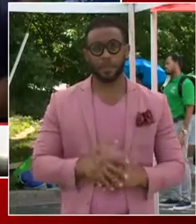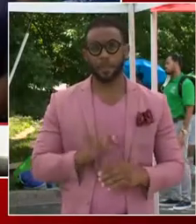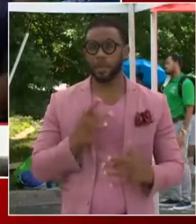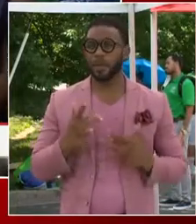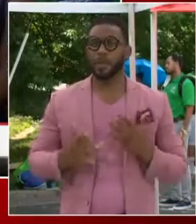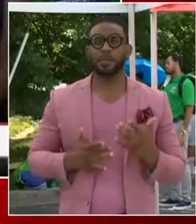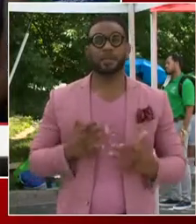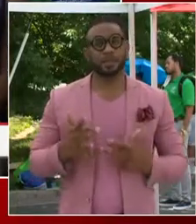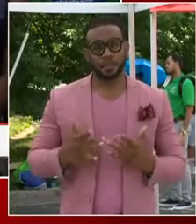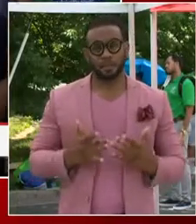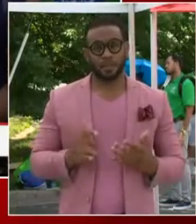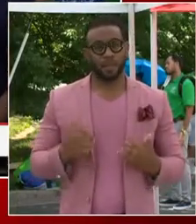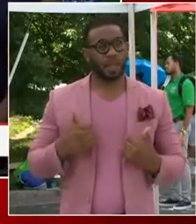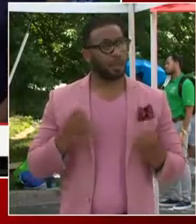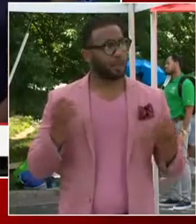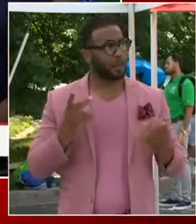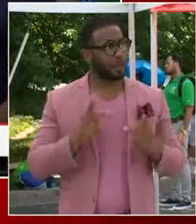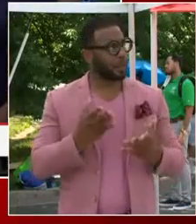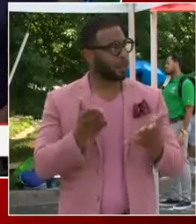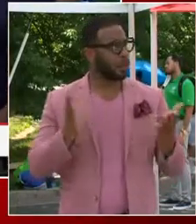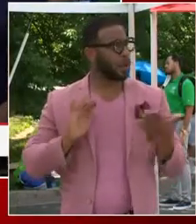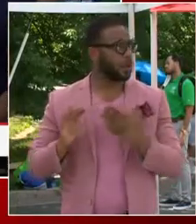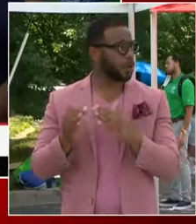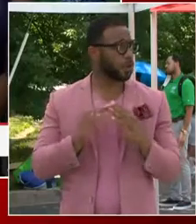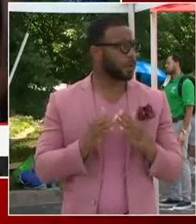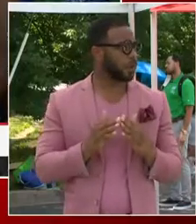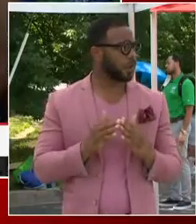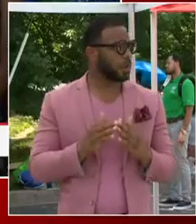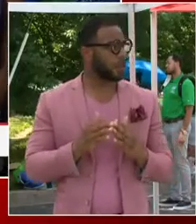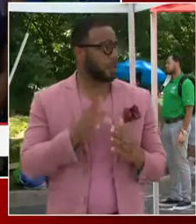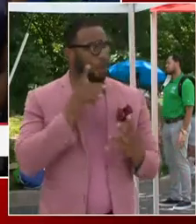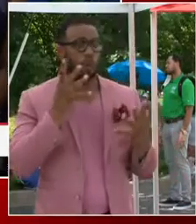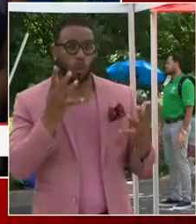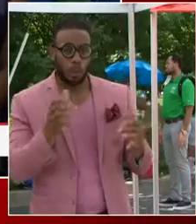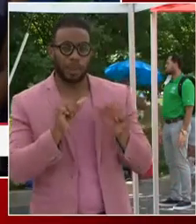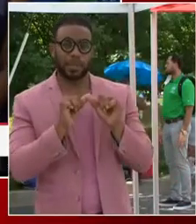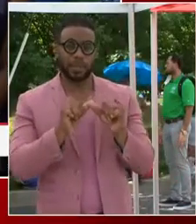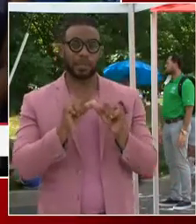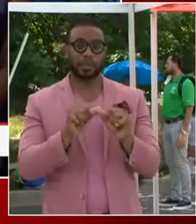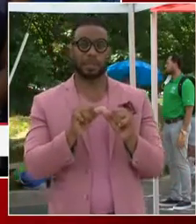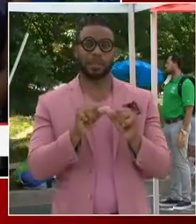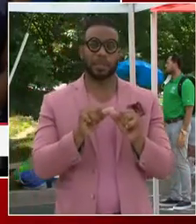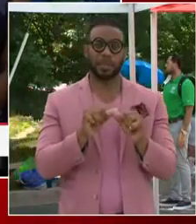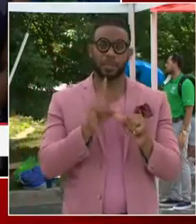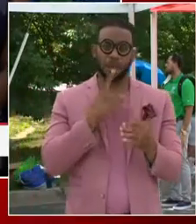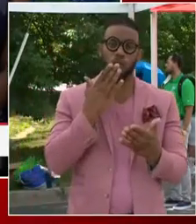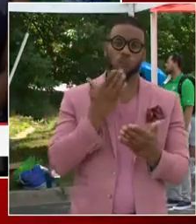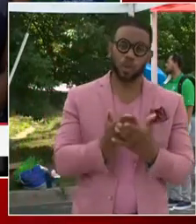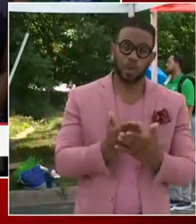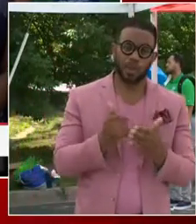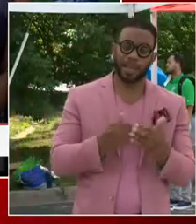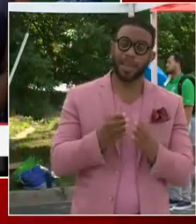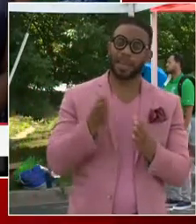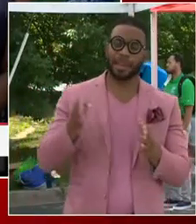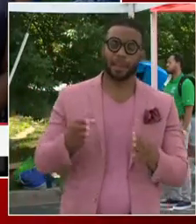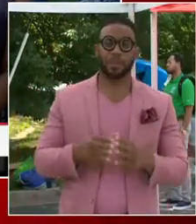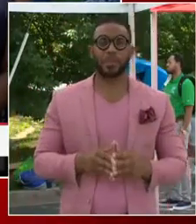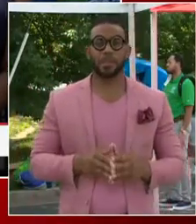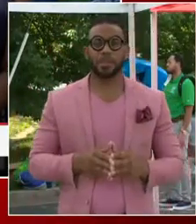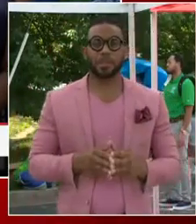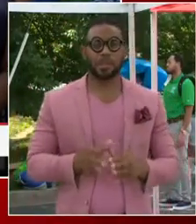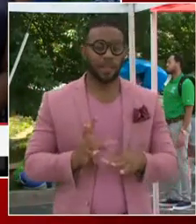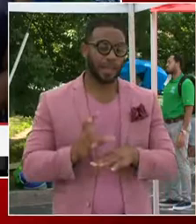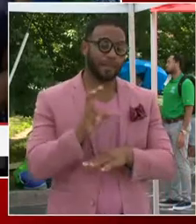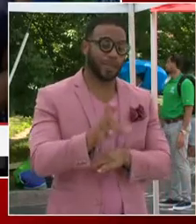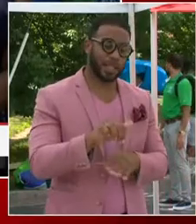so excited to have so many people in our community who want to continue to be good neighbors. So